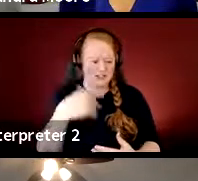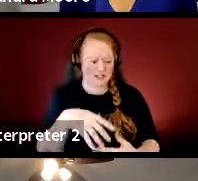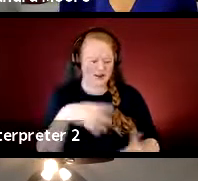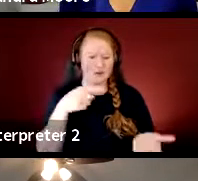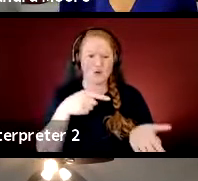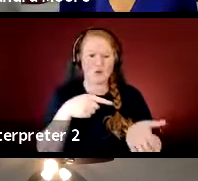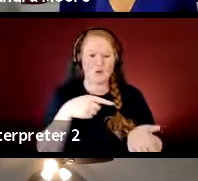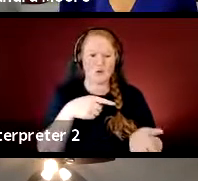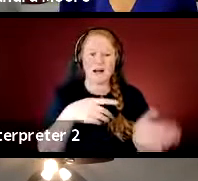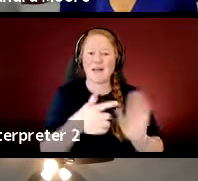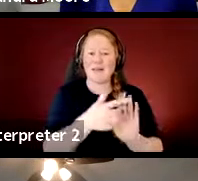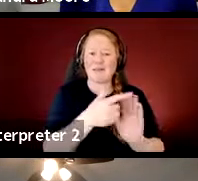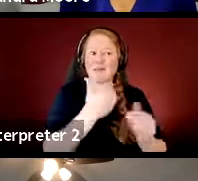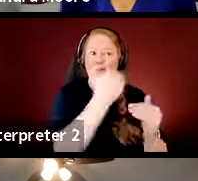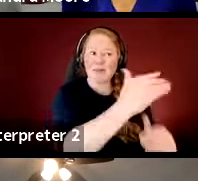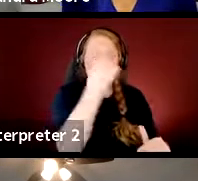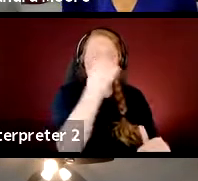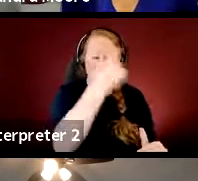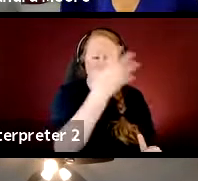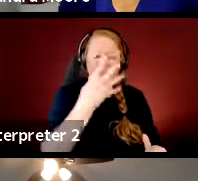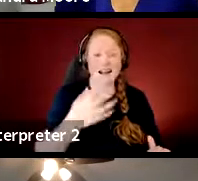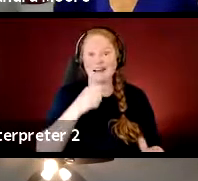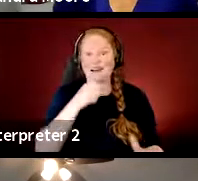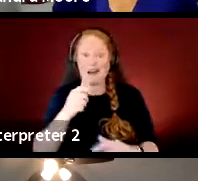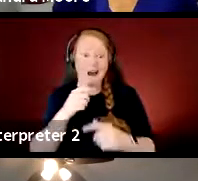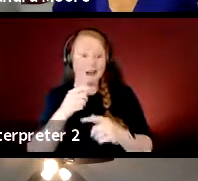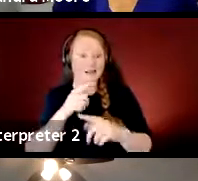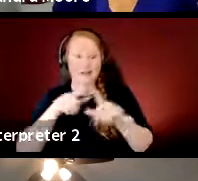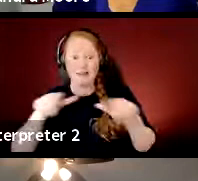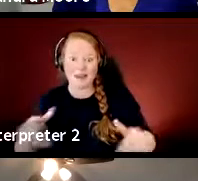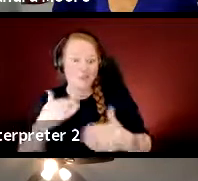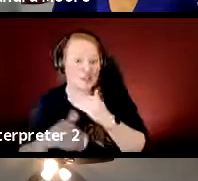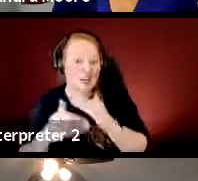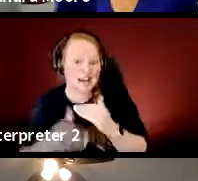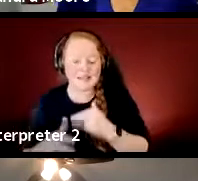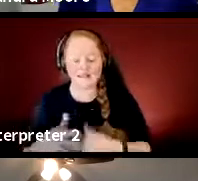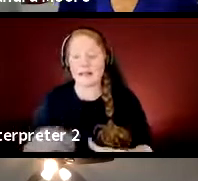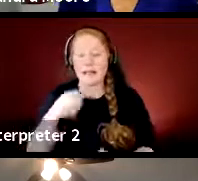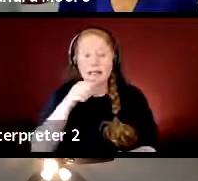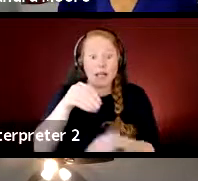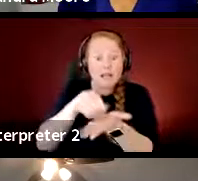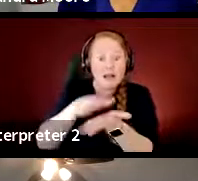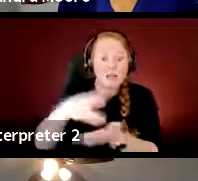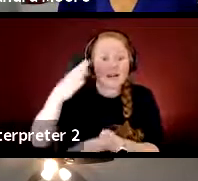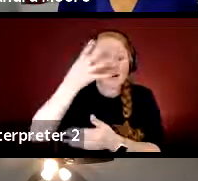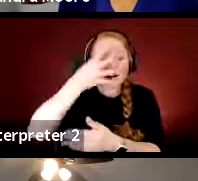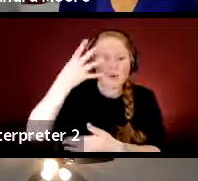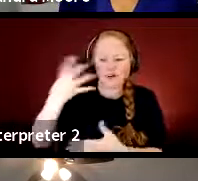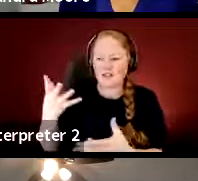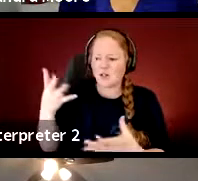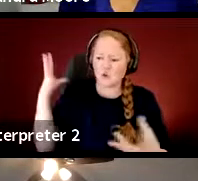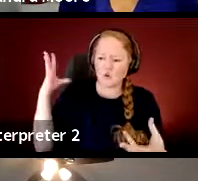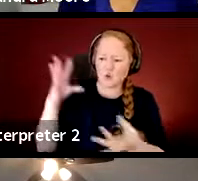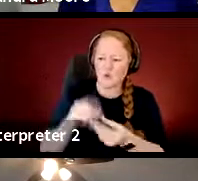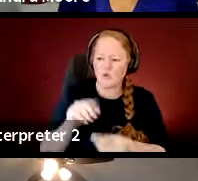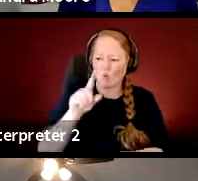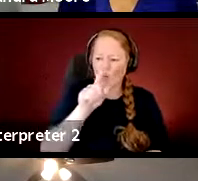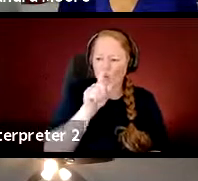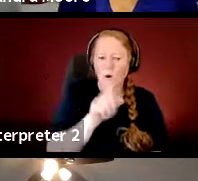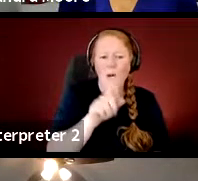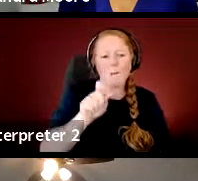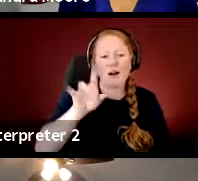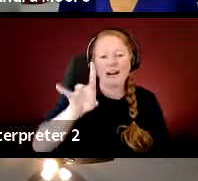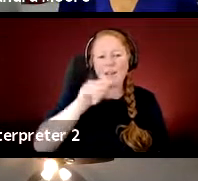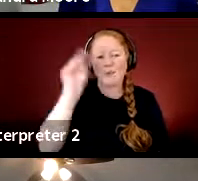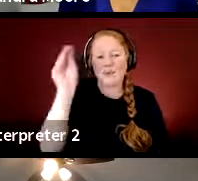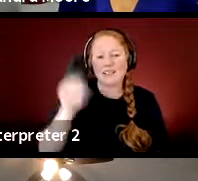language access, among other barriers. Undocumented immigrants comprise 1.3% of the state's workforce, but are